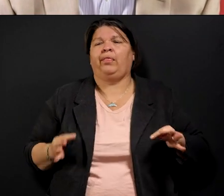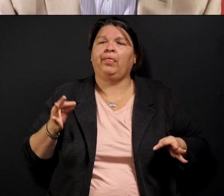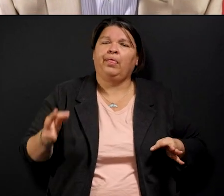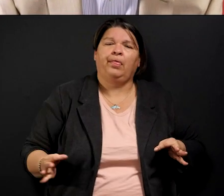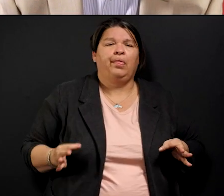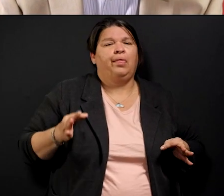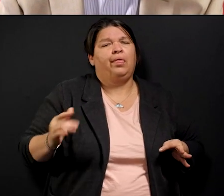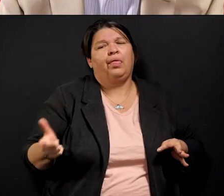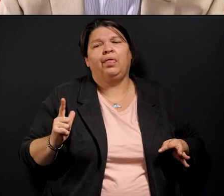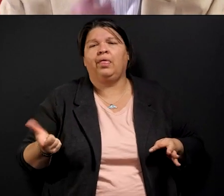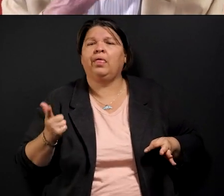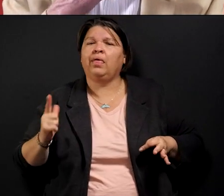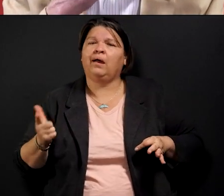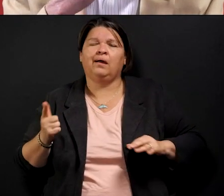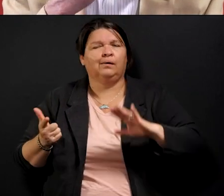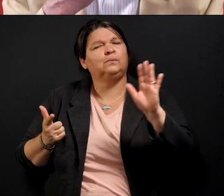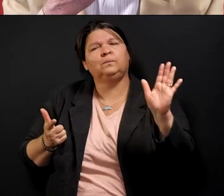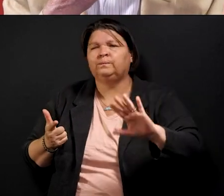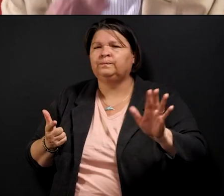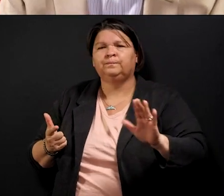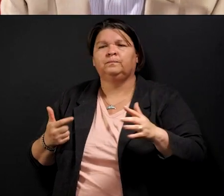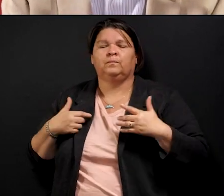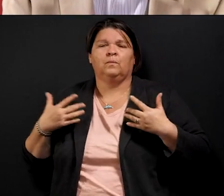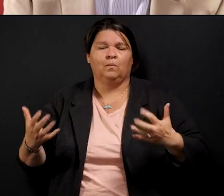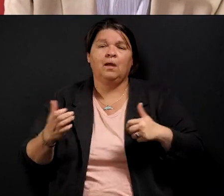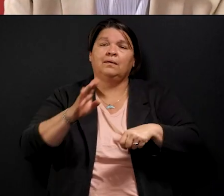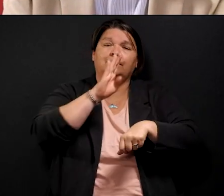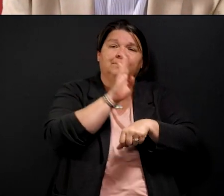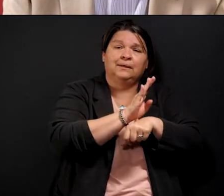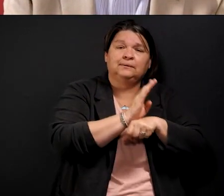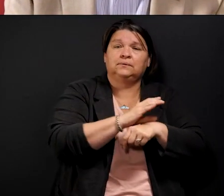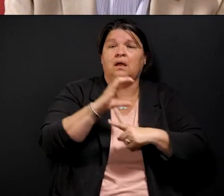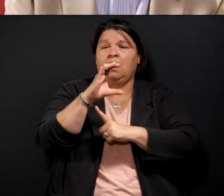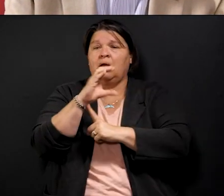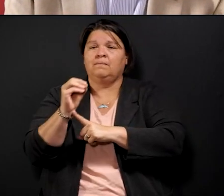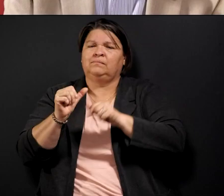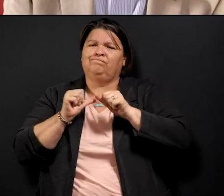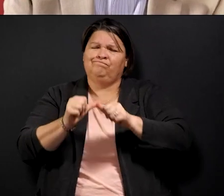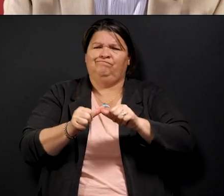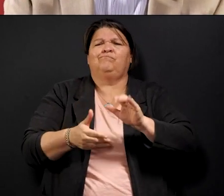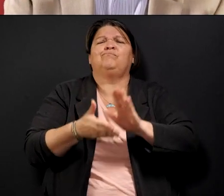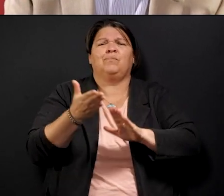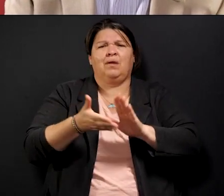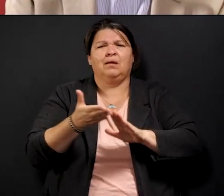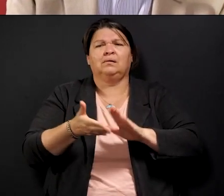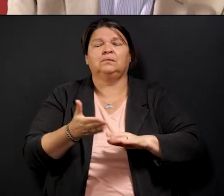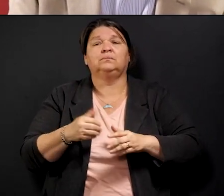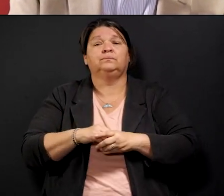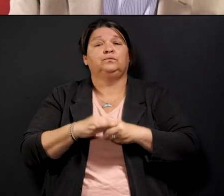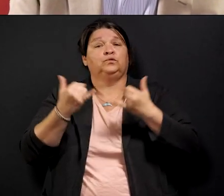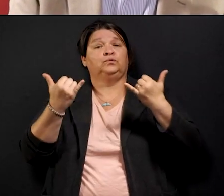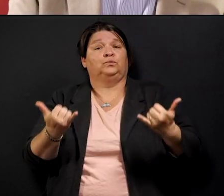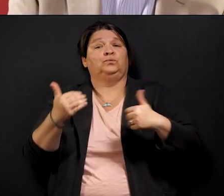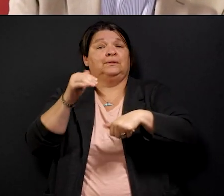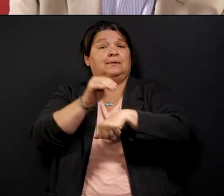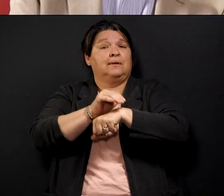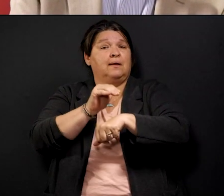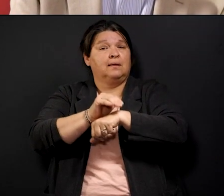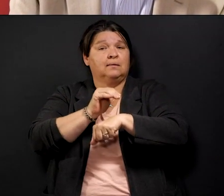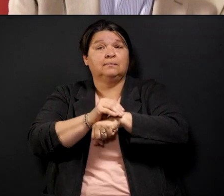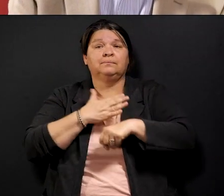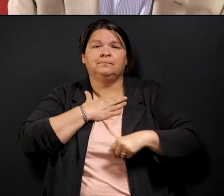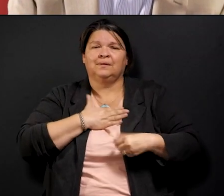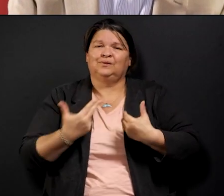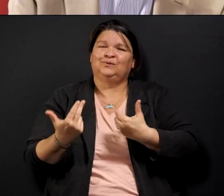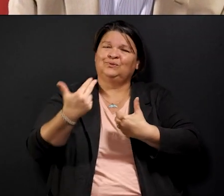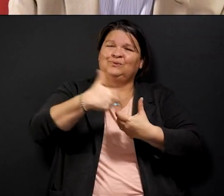dead. So one more thing. I want to invite everybody to join us tonight for a citywide,